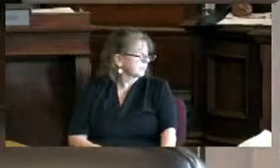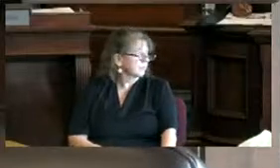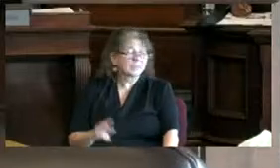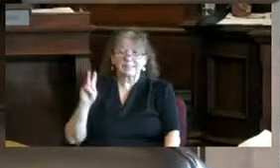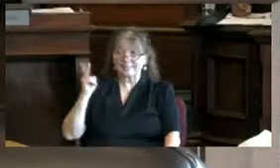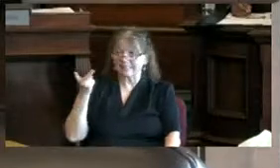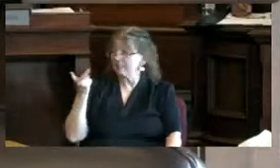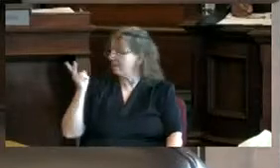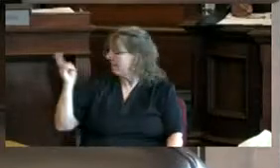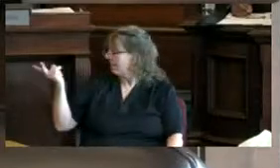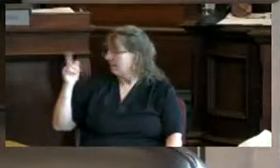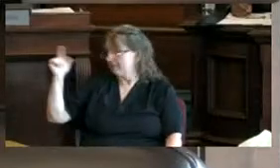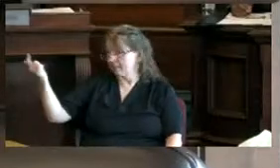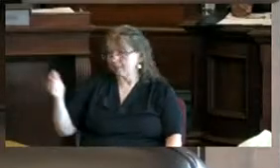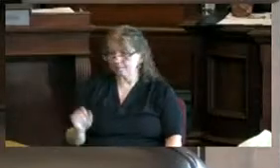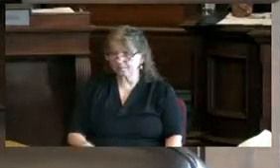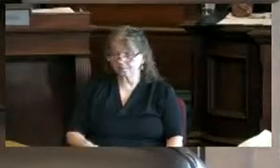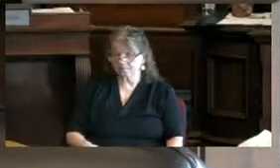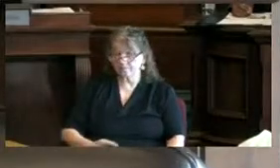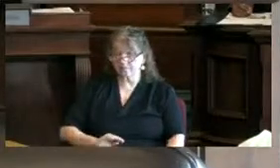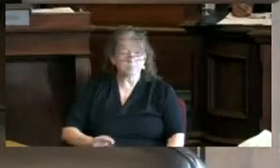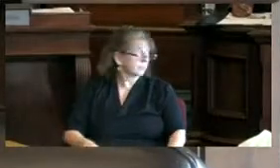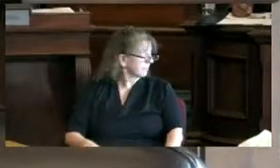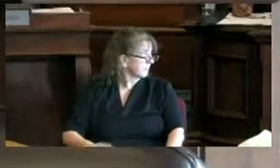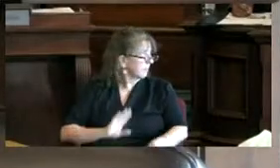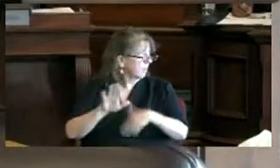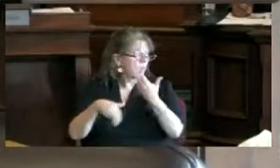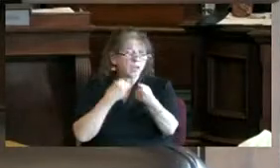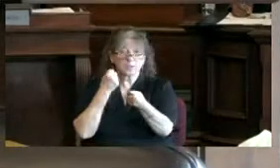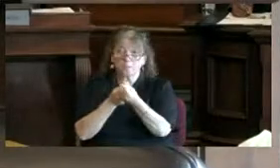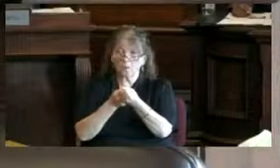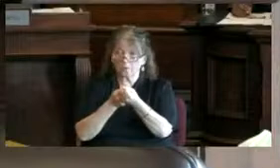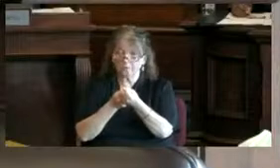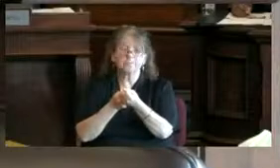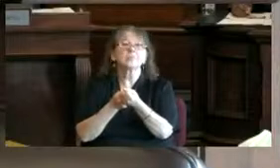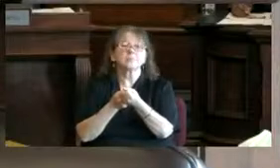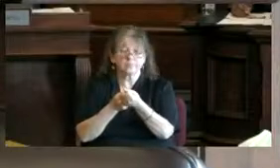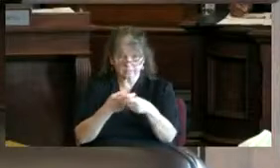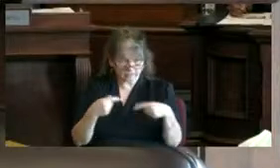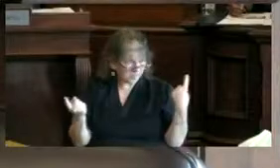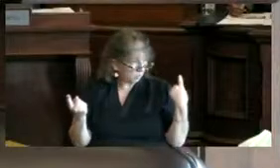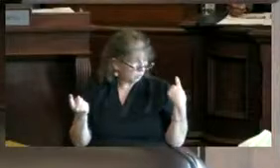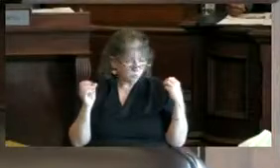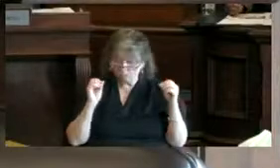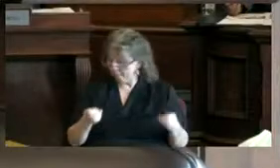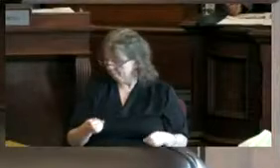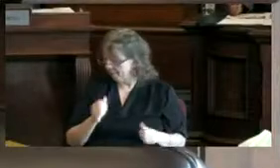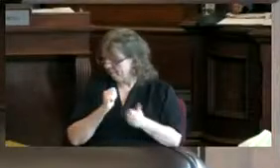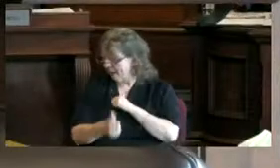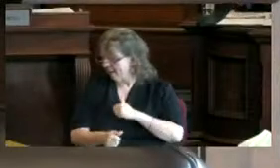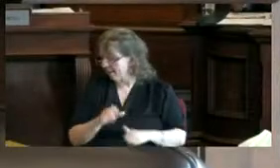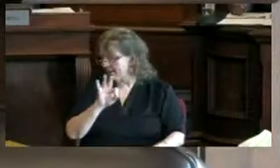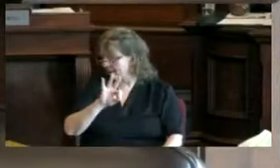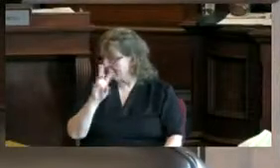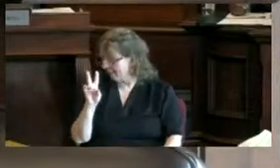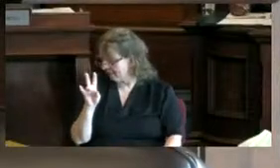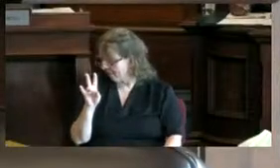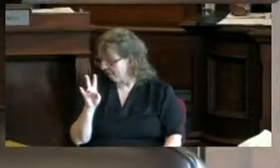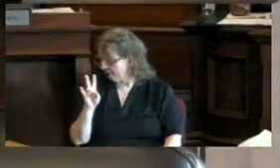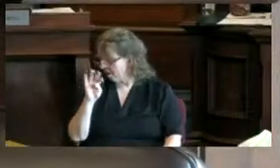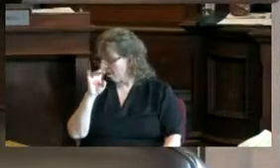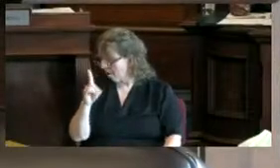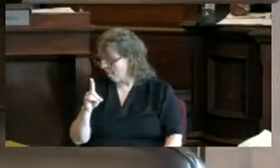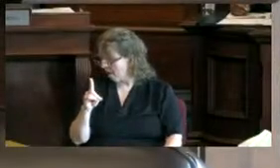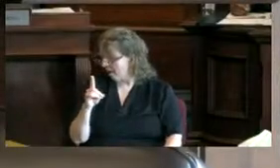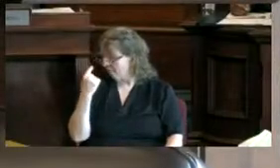Need a second? Second. Now, are you all in favor? Aye. Aye. Any opposed? Motion carries. Introductory number 97 and